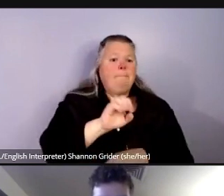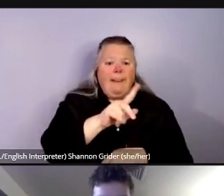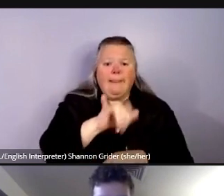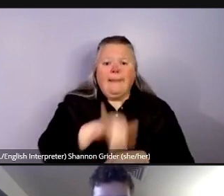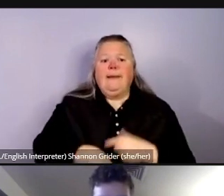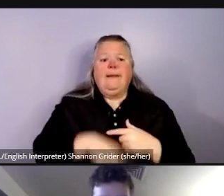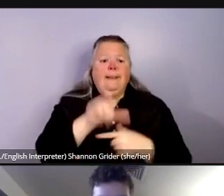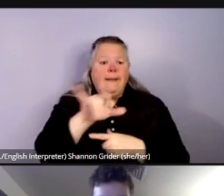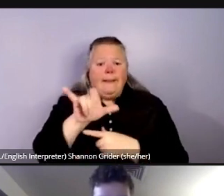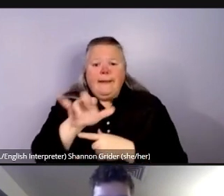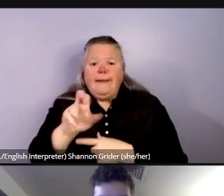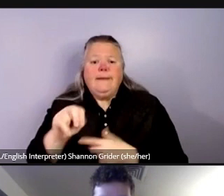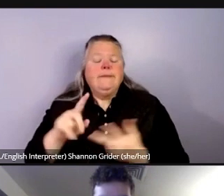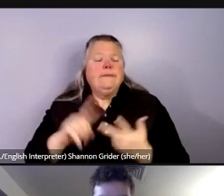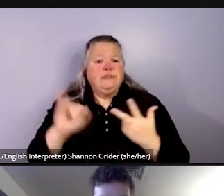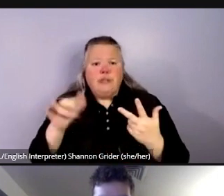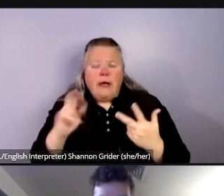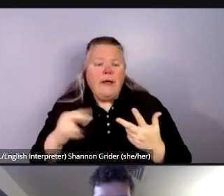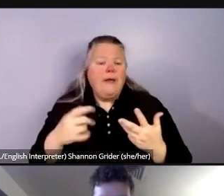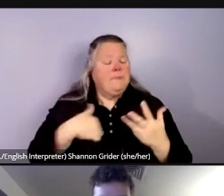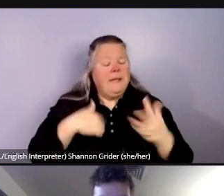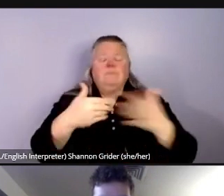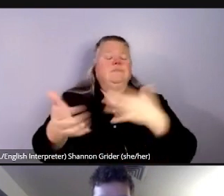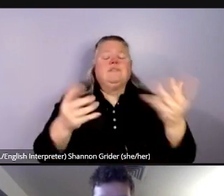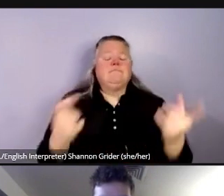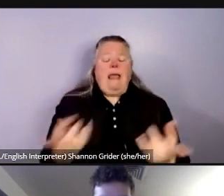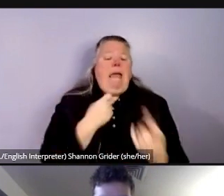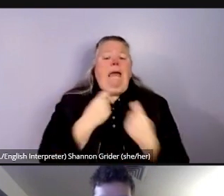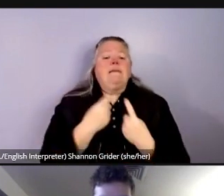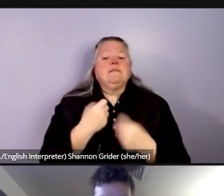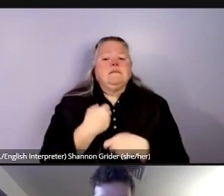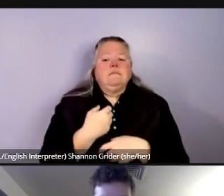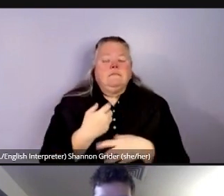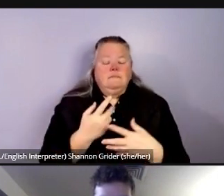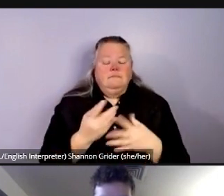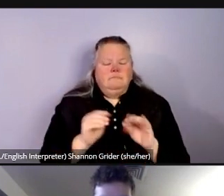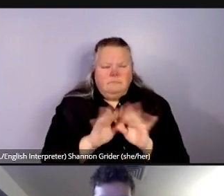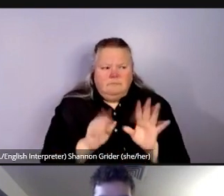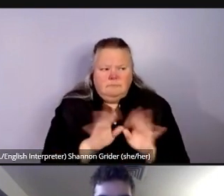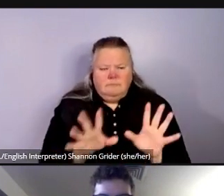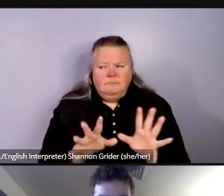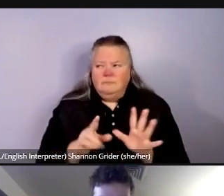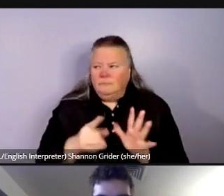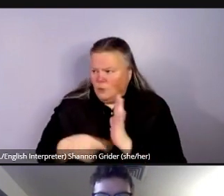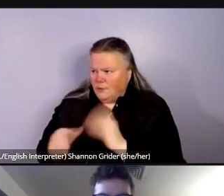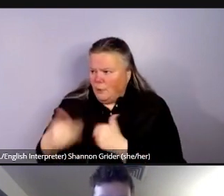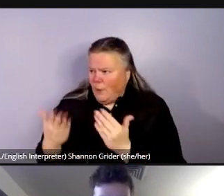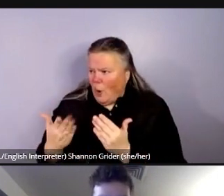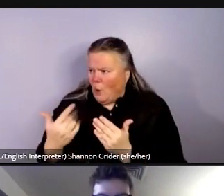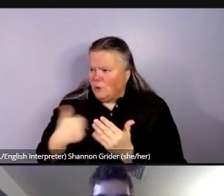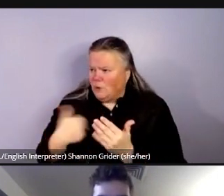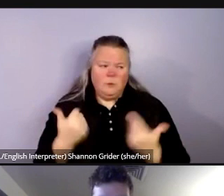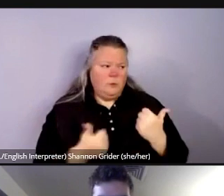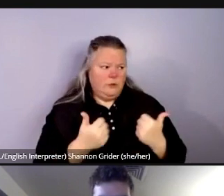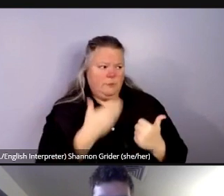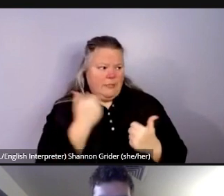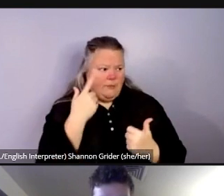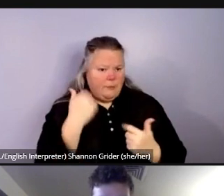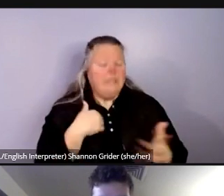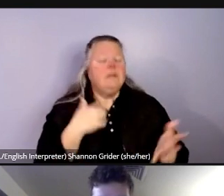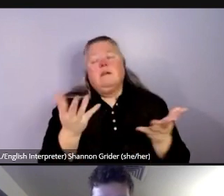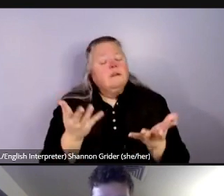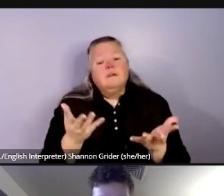Tammy, me, to help you make sense of sort of what's being proposed and help you find the right